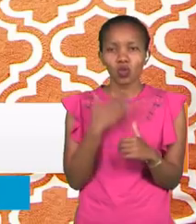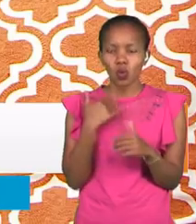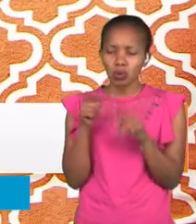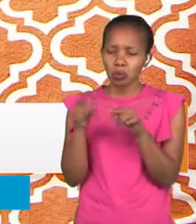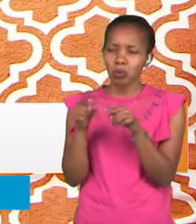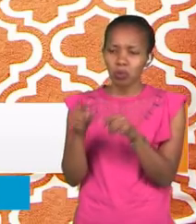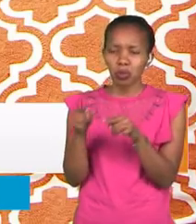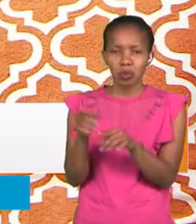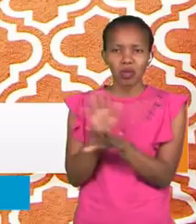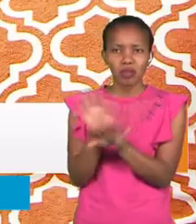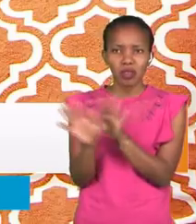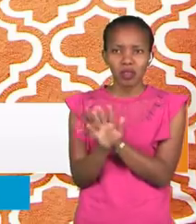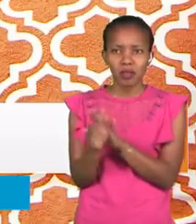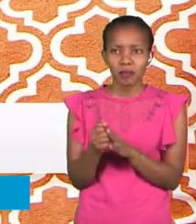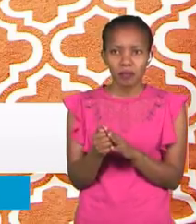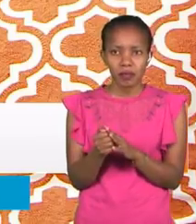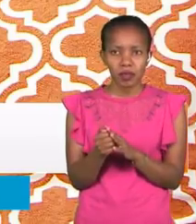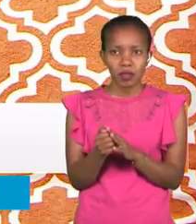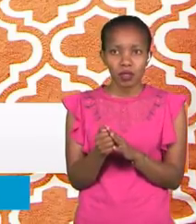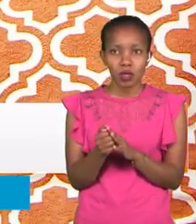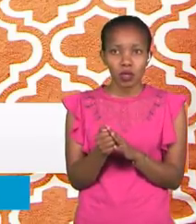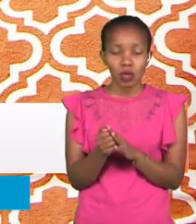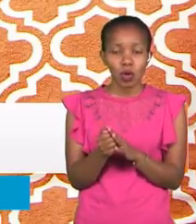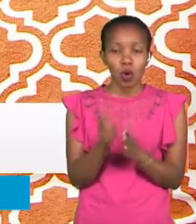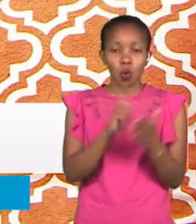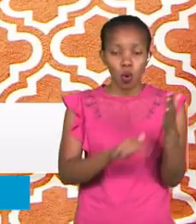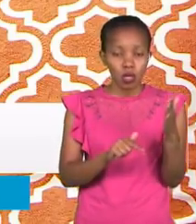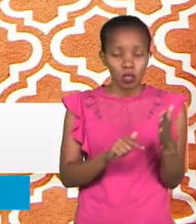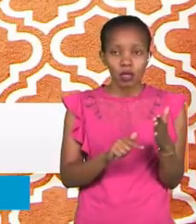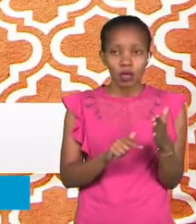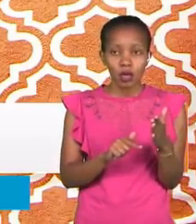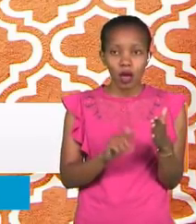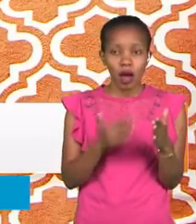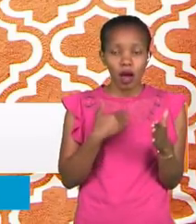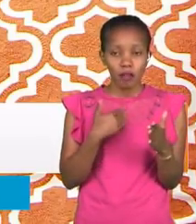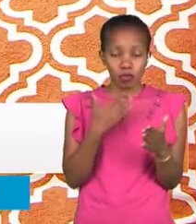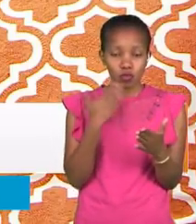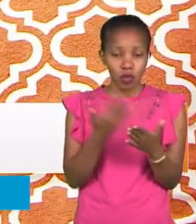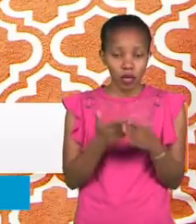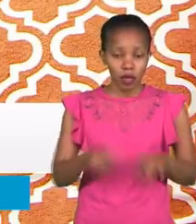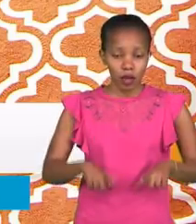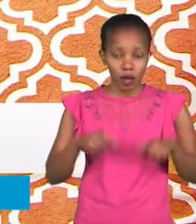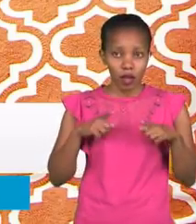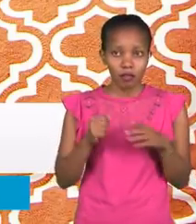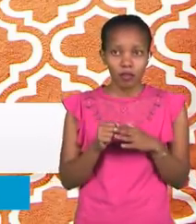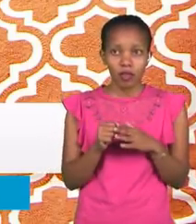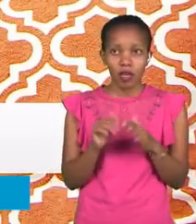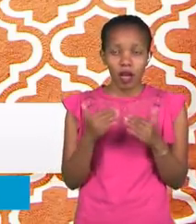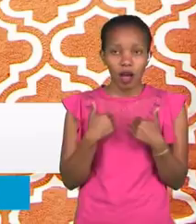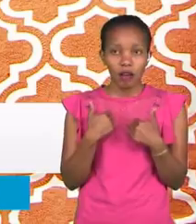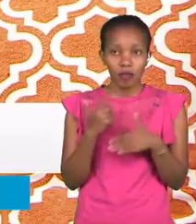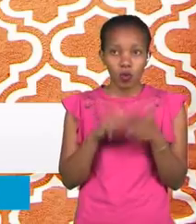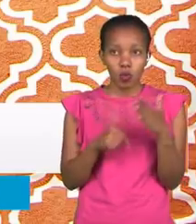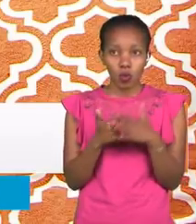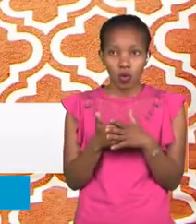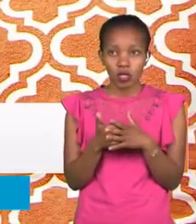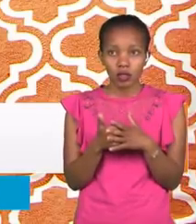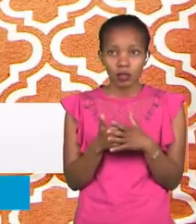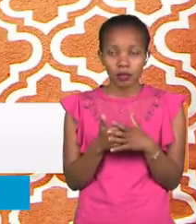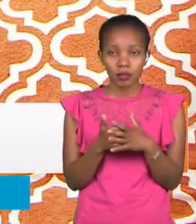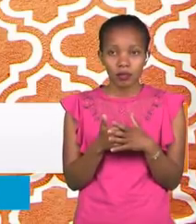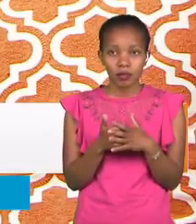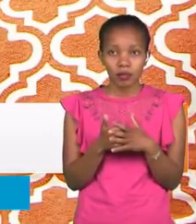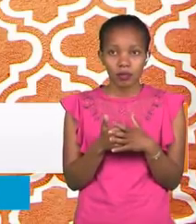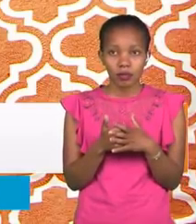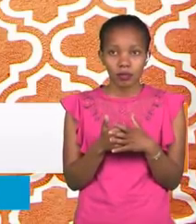They're always there. Yeah. And I think that's just what we have to appreciate, that in life, we call it having the palms, you